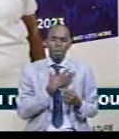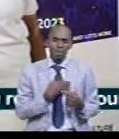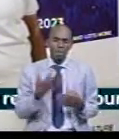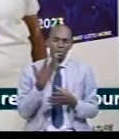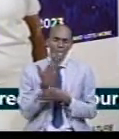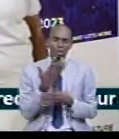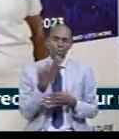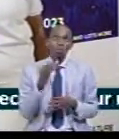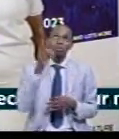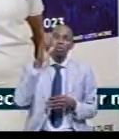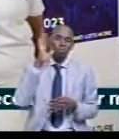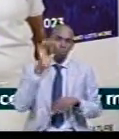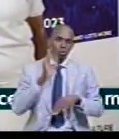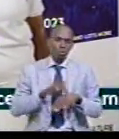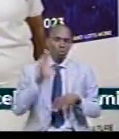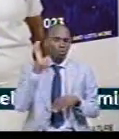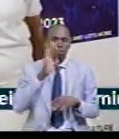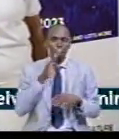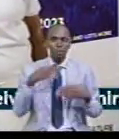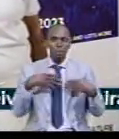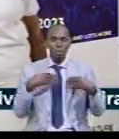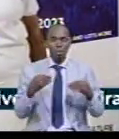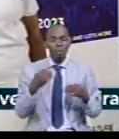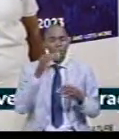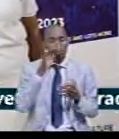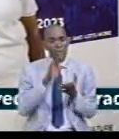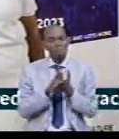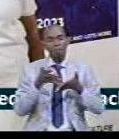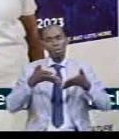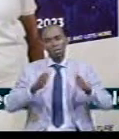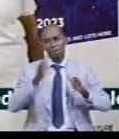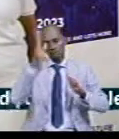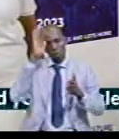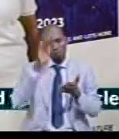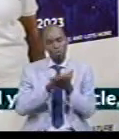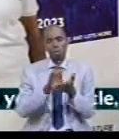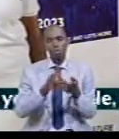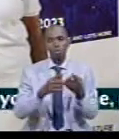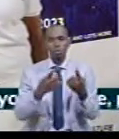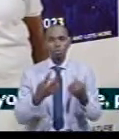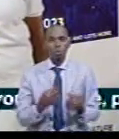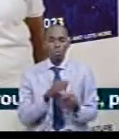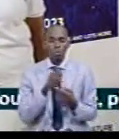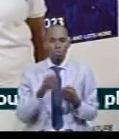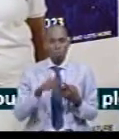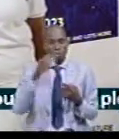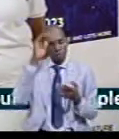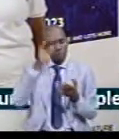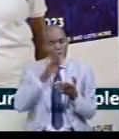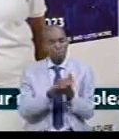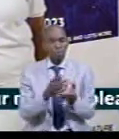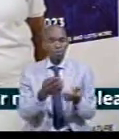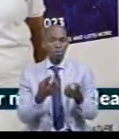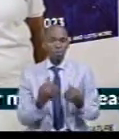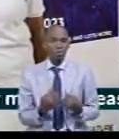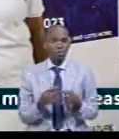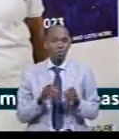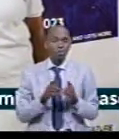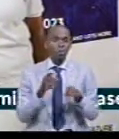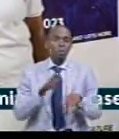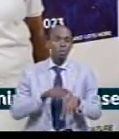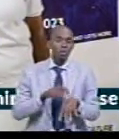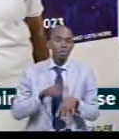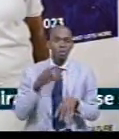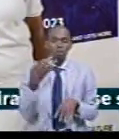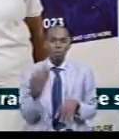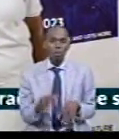By the grace of God, the wife agreed and allowed the man to come here. And when they came, during the course of the message, he was beckoning to the man that